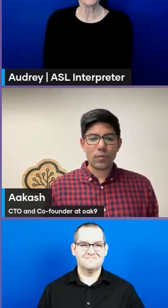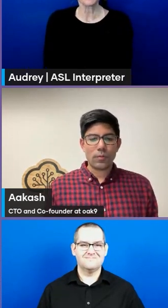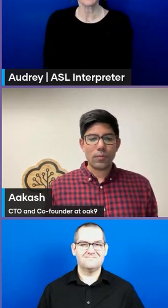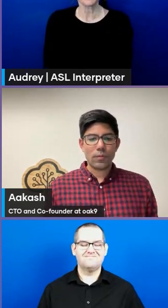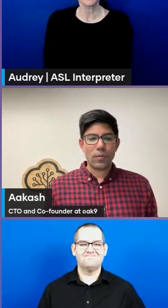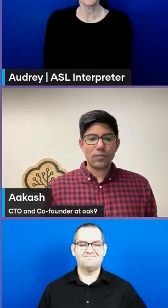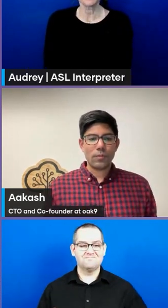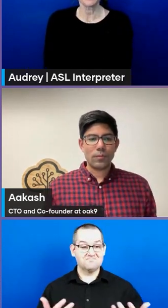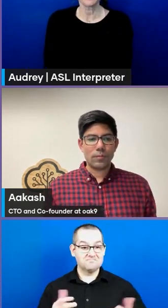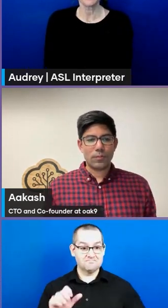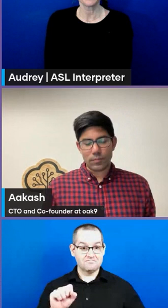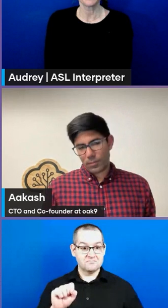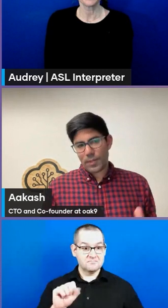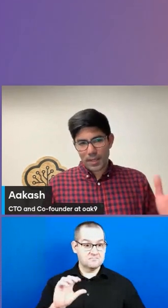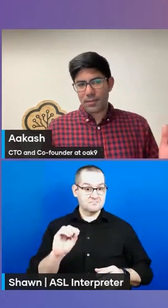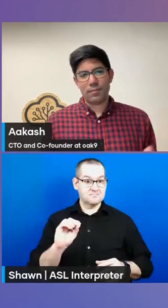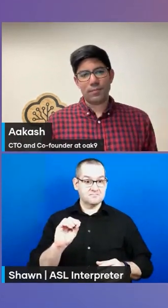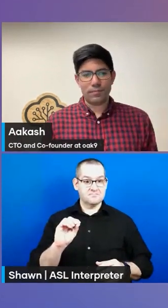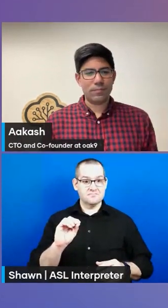So,